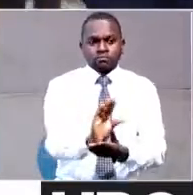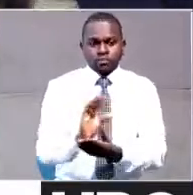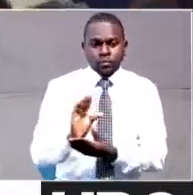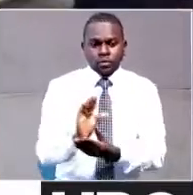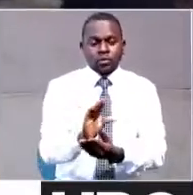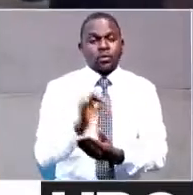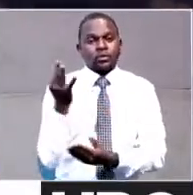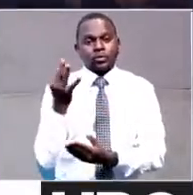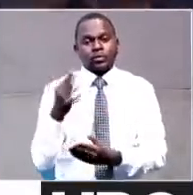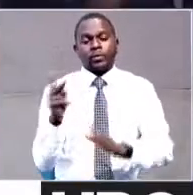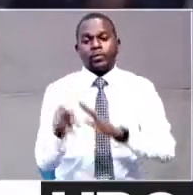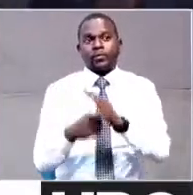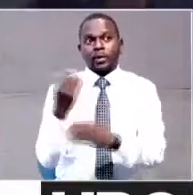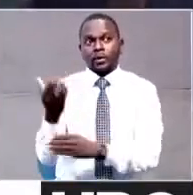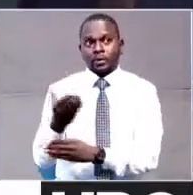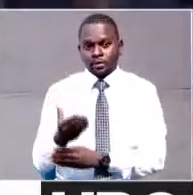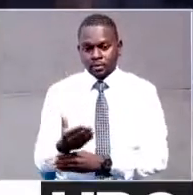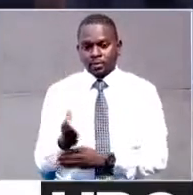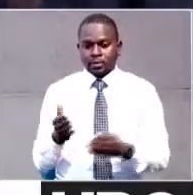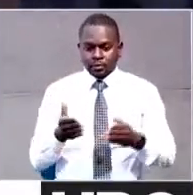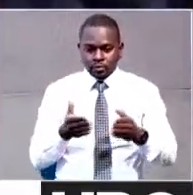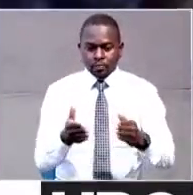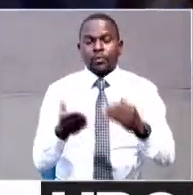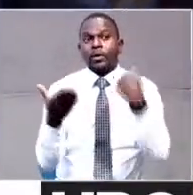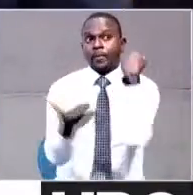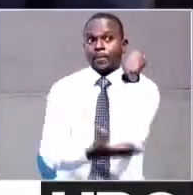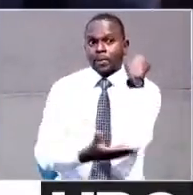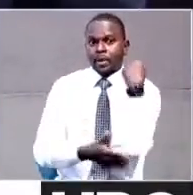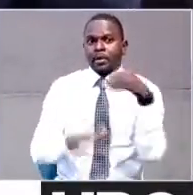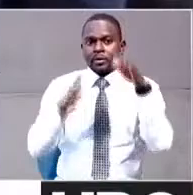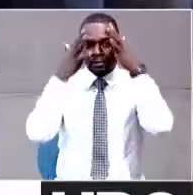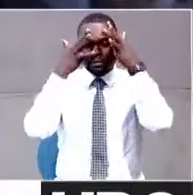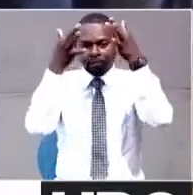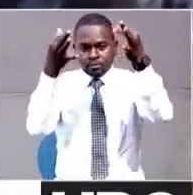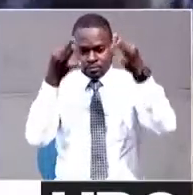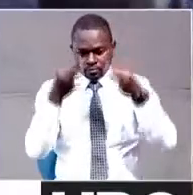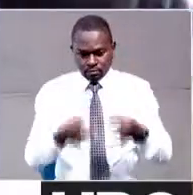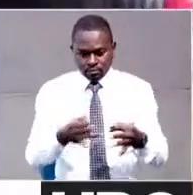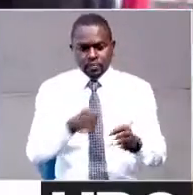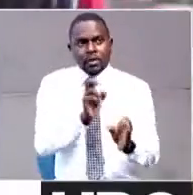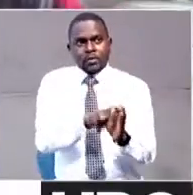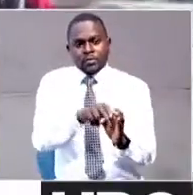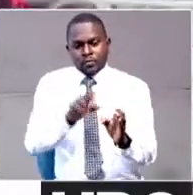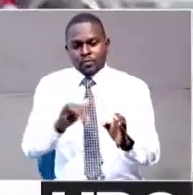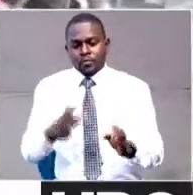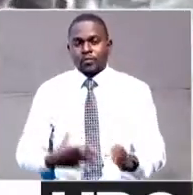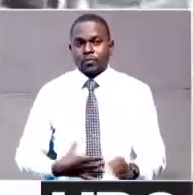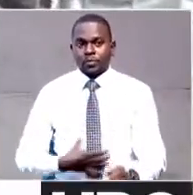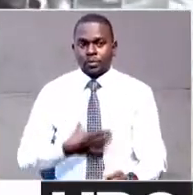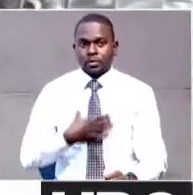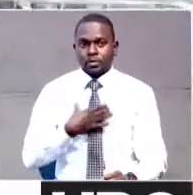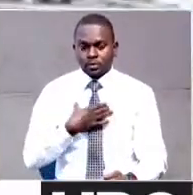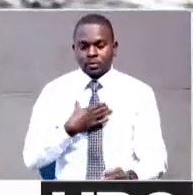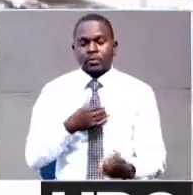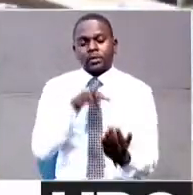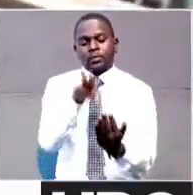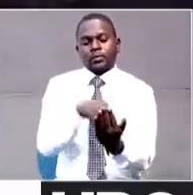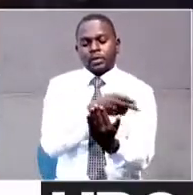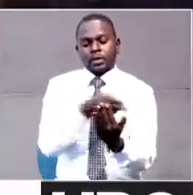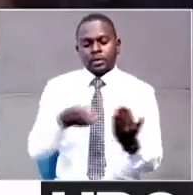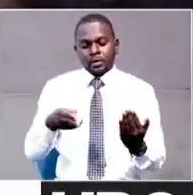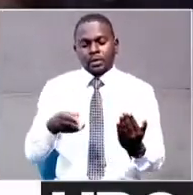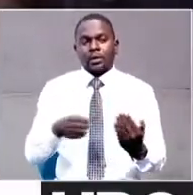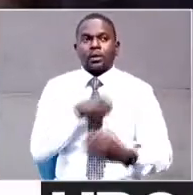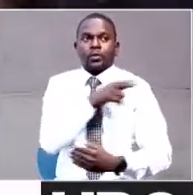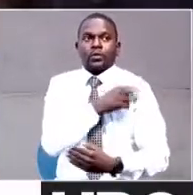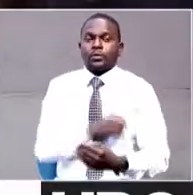patients. Premier Nabanja was on her way to Palisa, but decided to make an impromptu visit to Iganga Hospital.